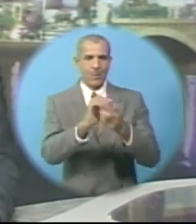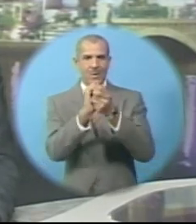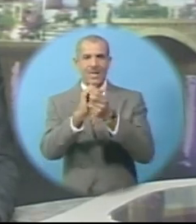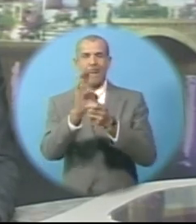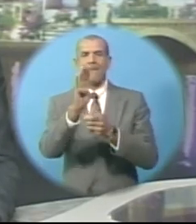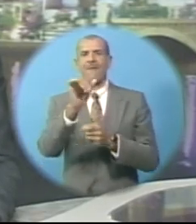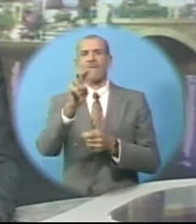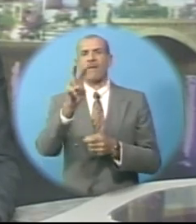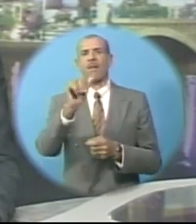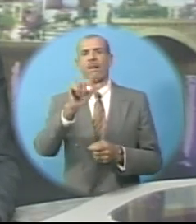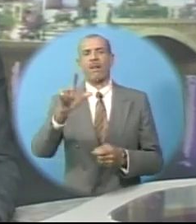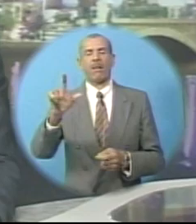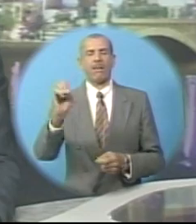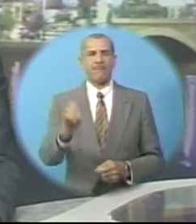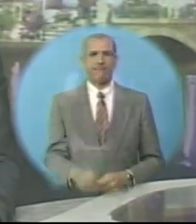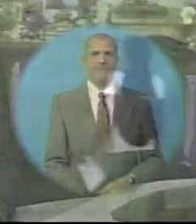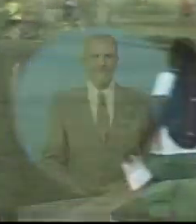Bayville.